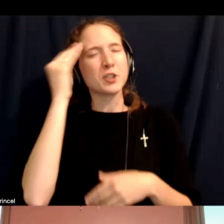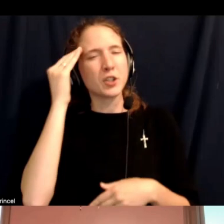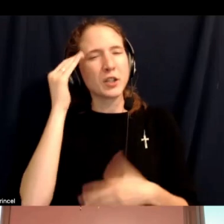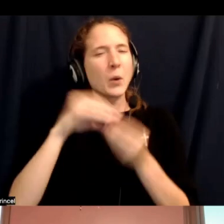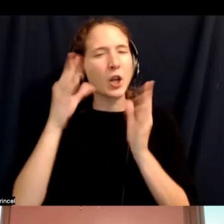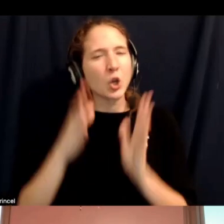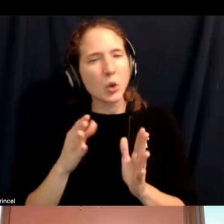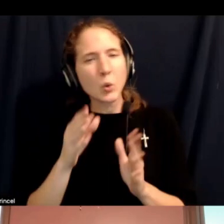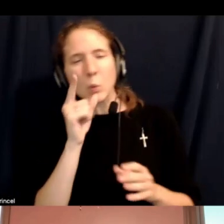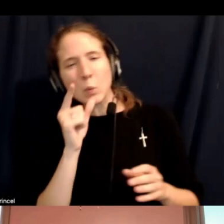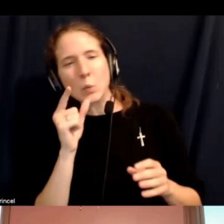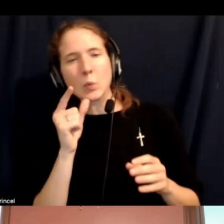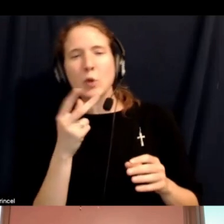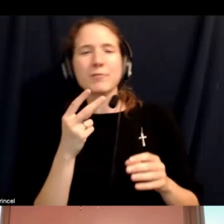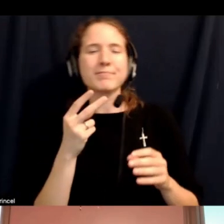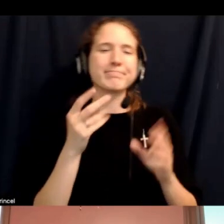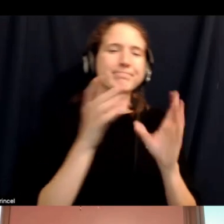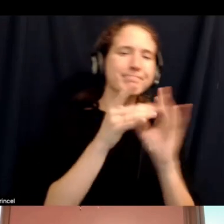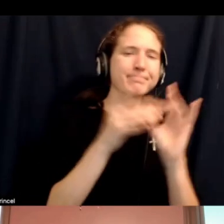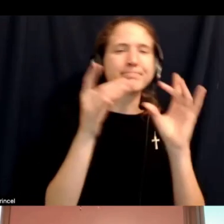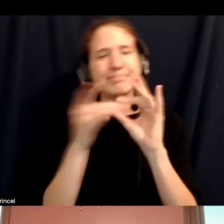out of the whole story. And,